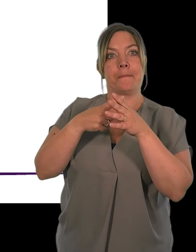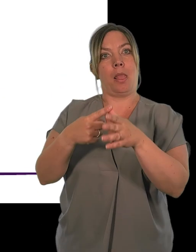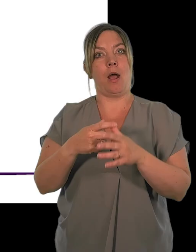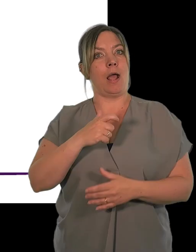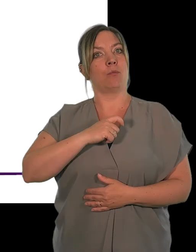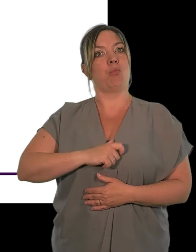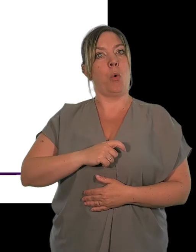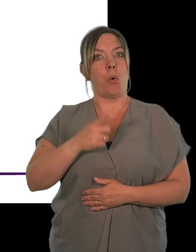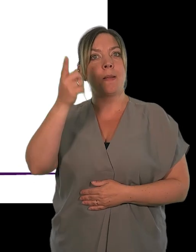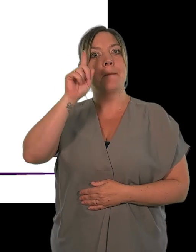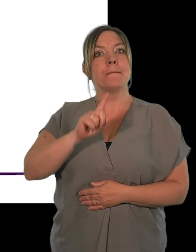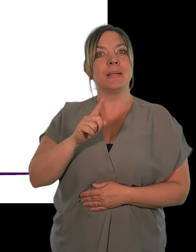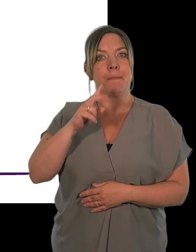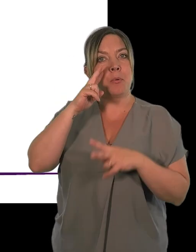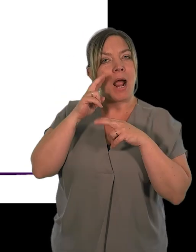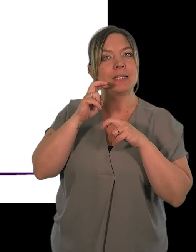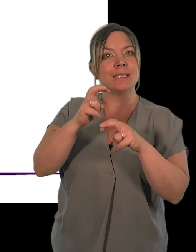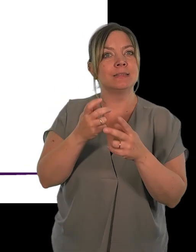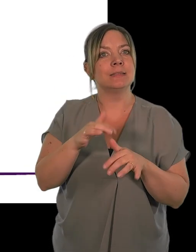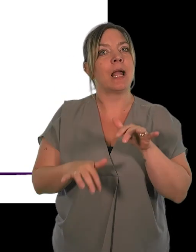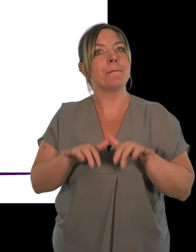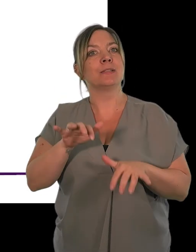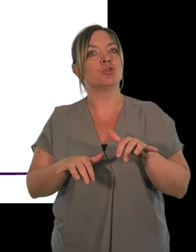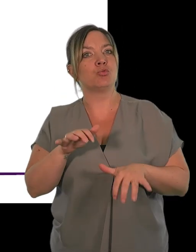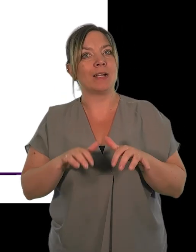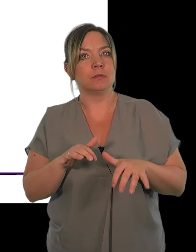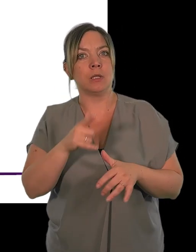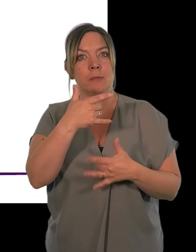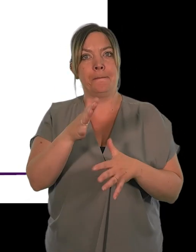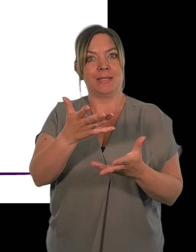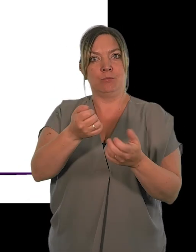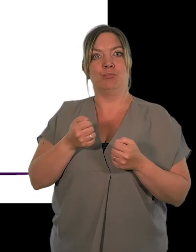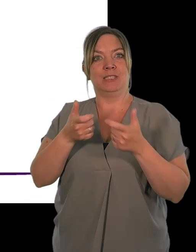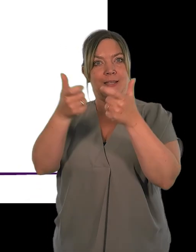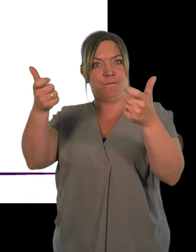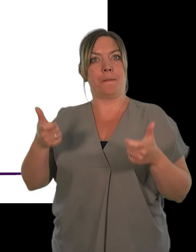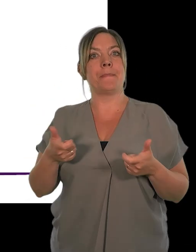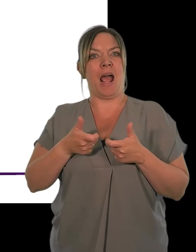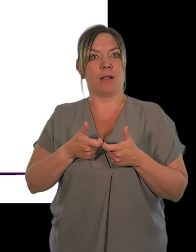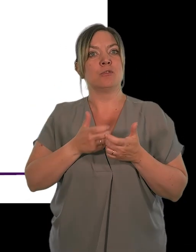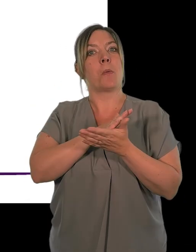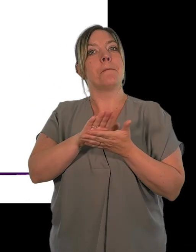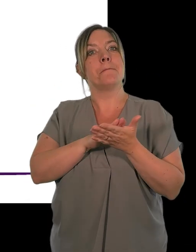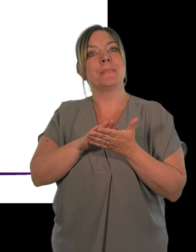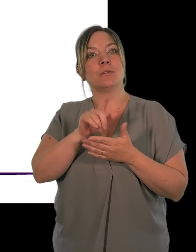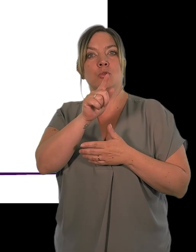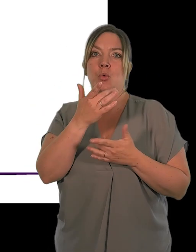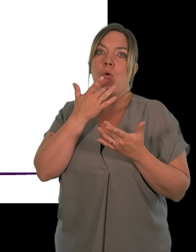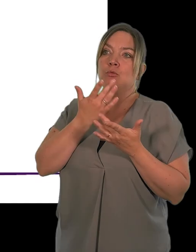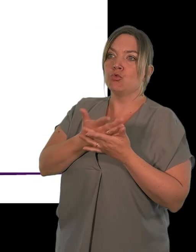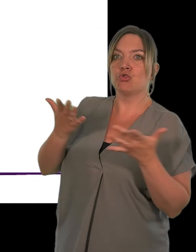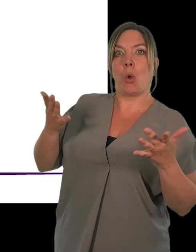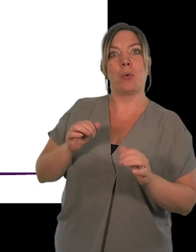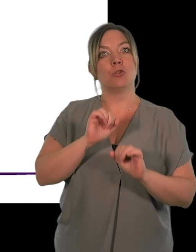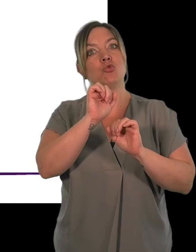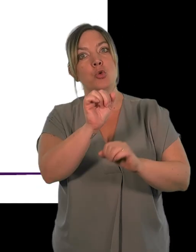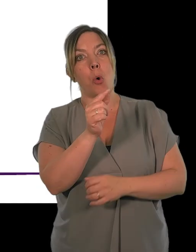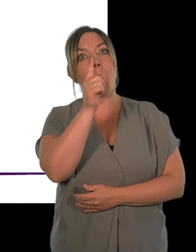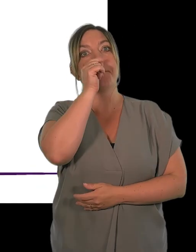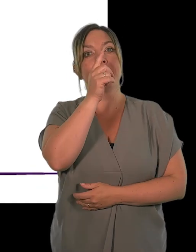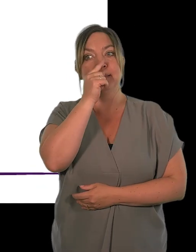analytics administrator, and you've received an assessment pack. So in a sense, you're showcasing